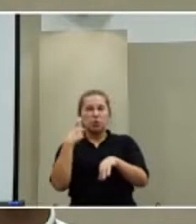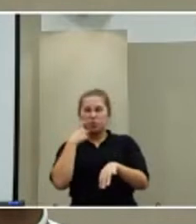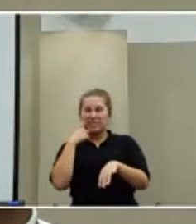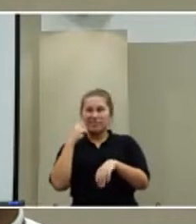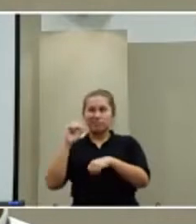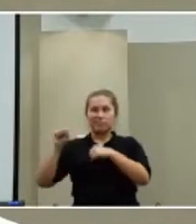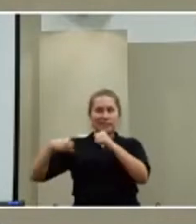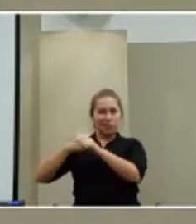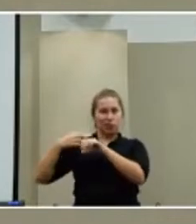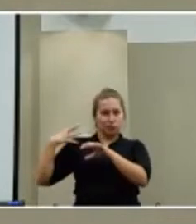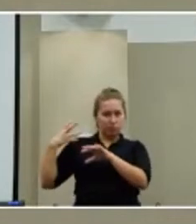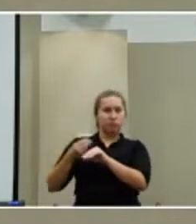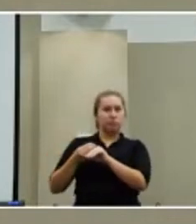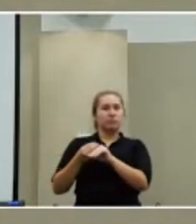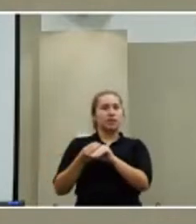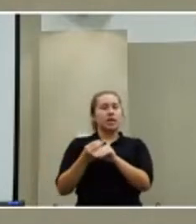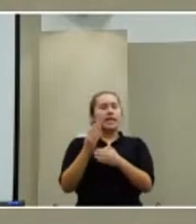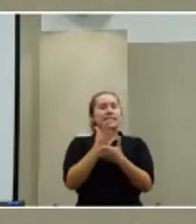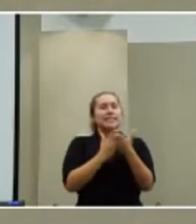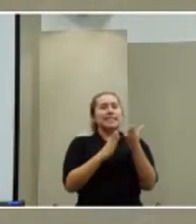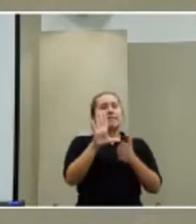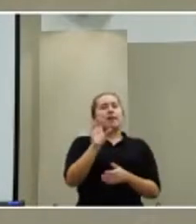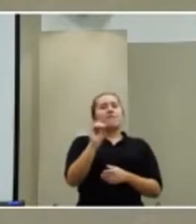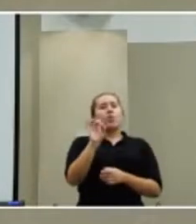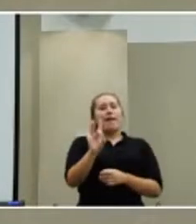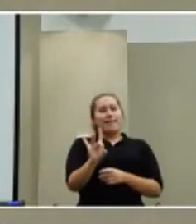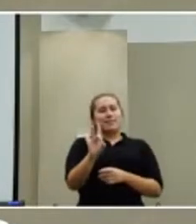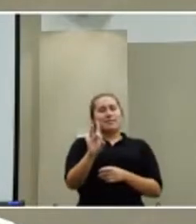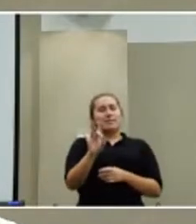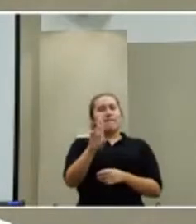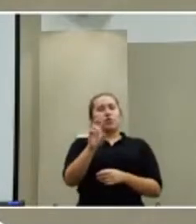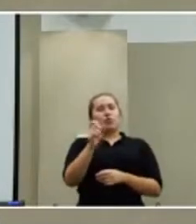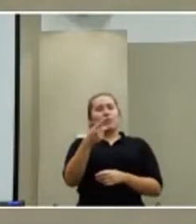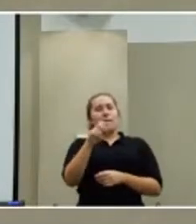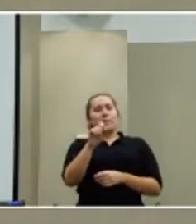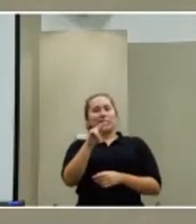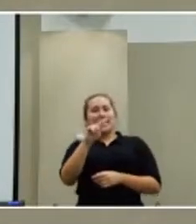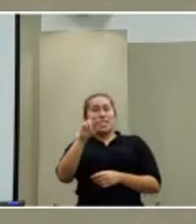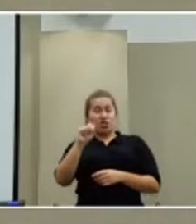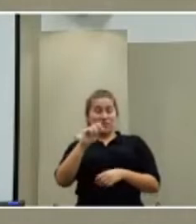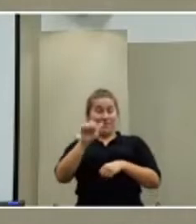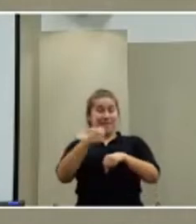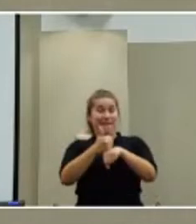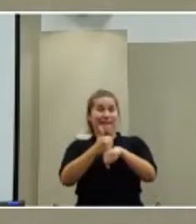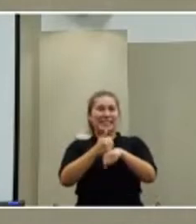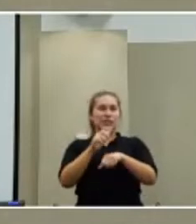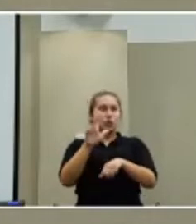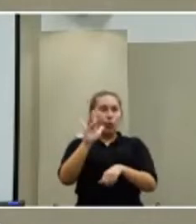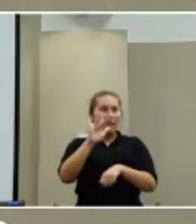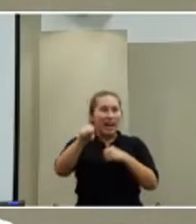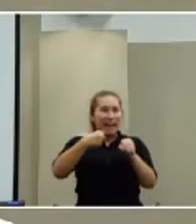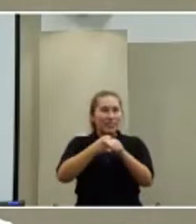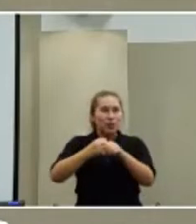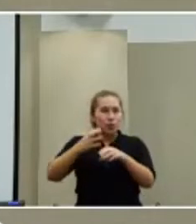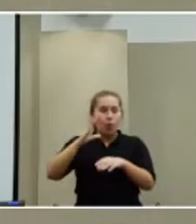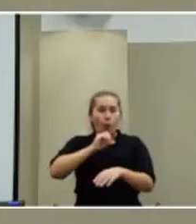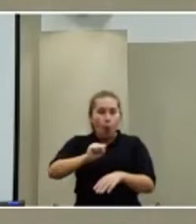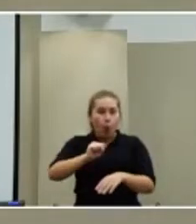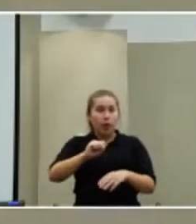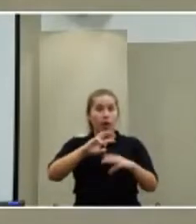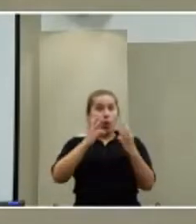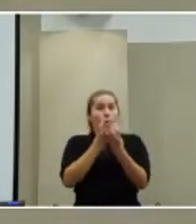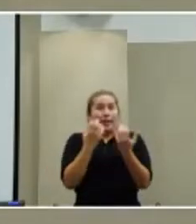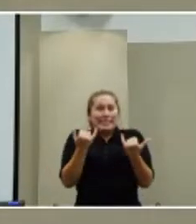decades. The Section 508 of the Rehabilitation Act is 25 years old, but the world is less